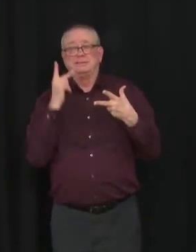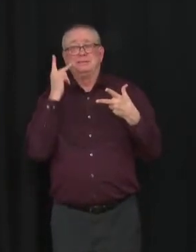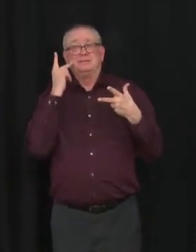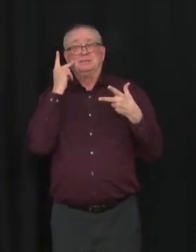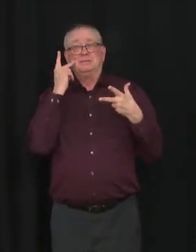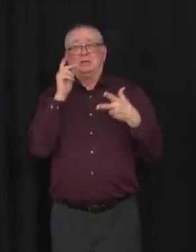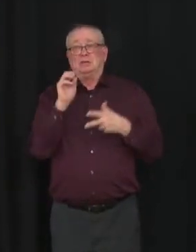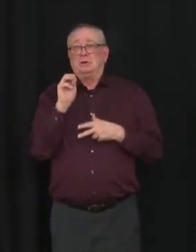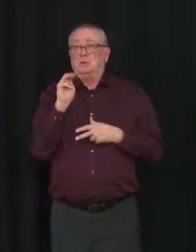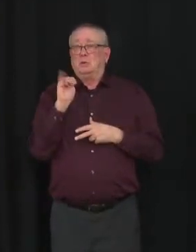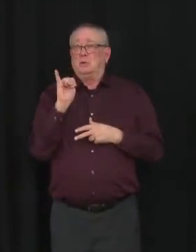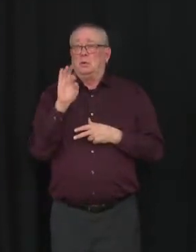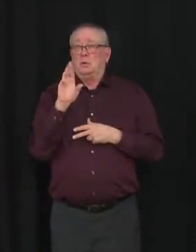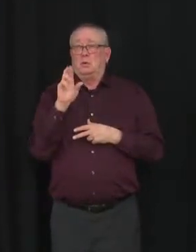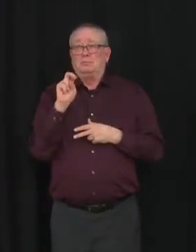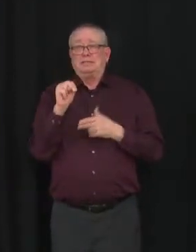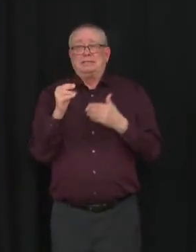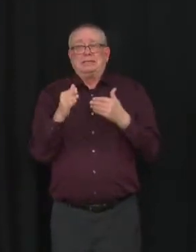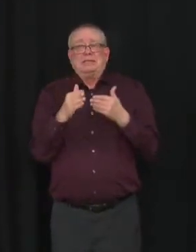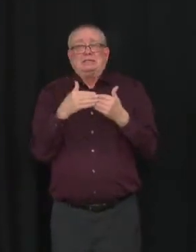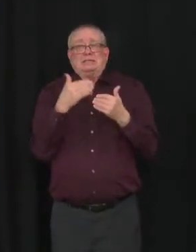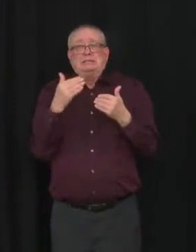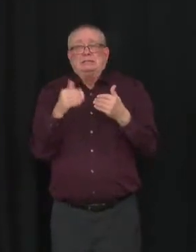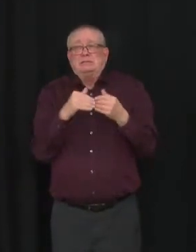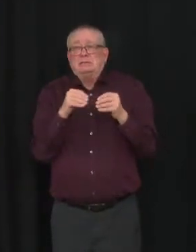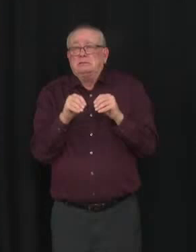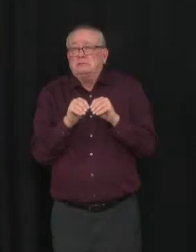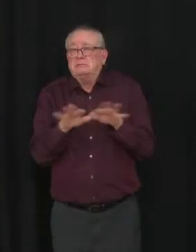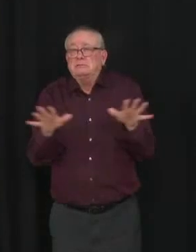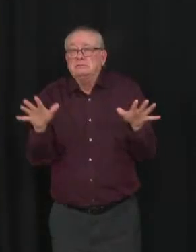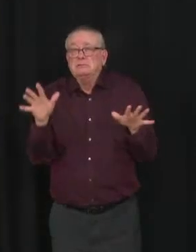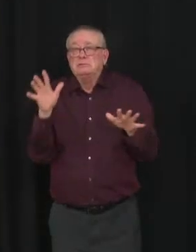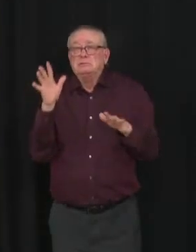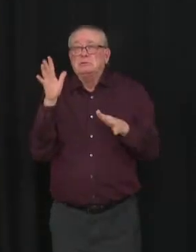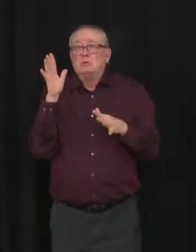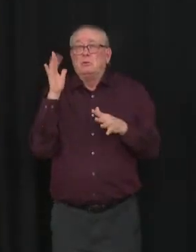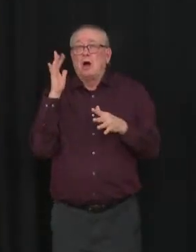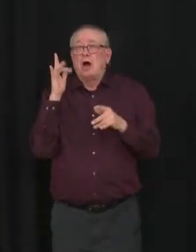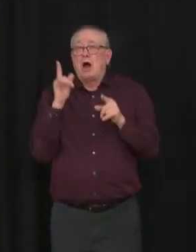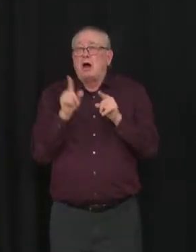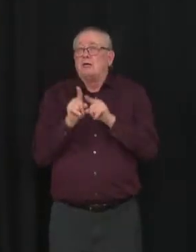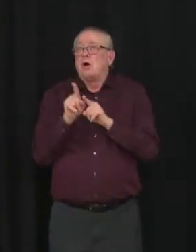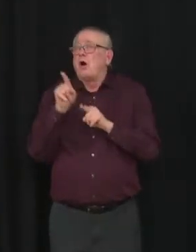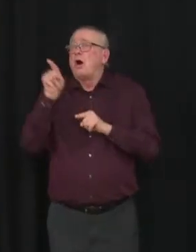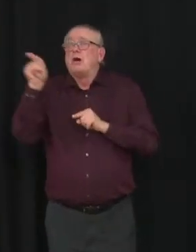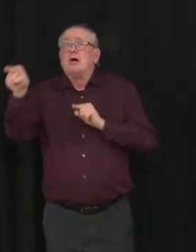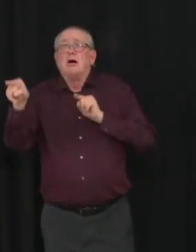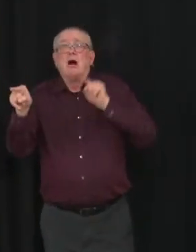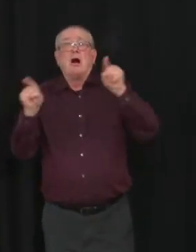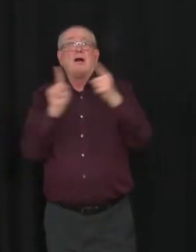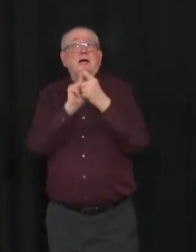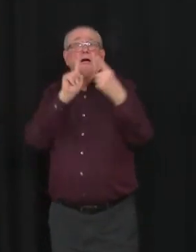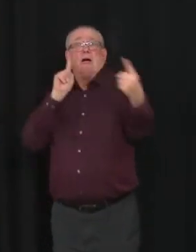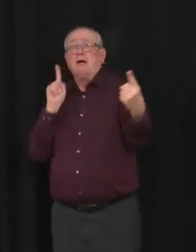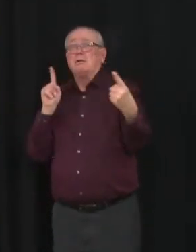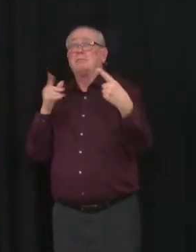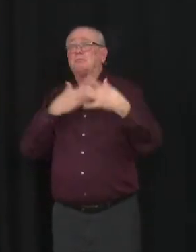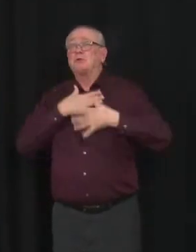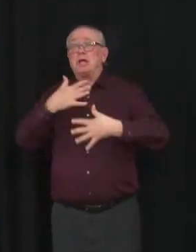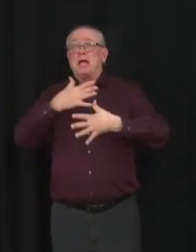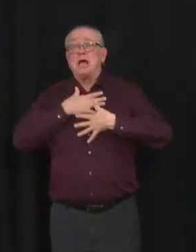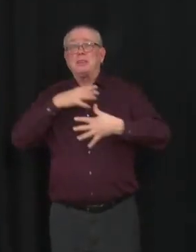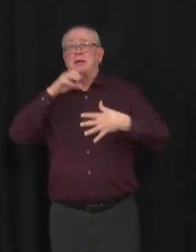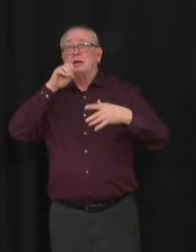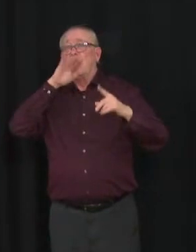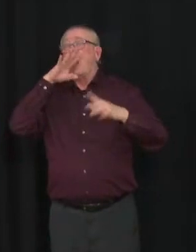Omicron is more transmissible is because long-range transmission is happening more often through aerosol dispersion. This was